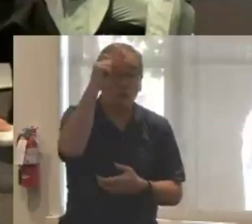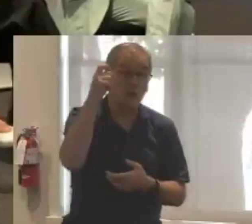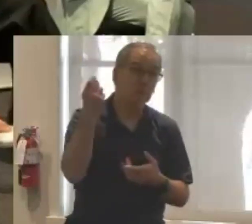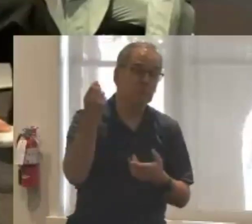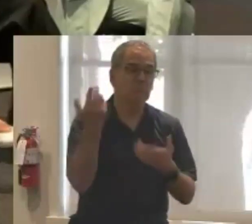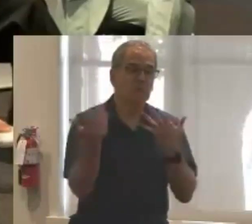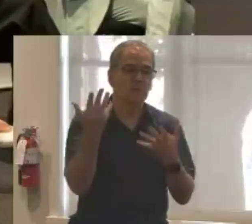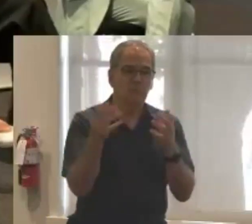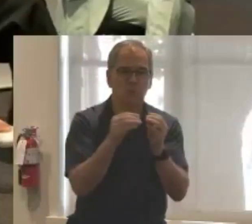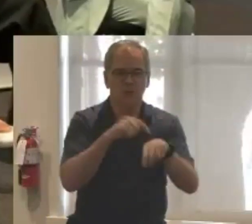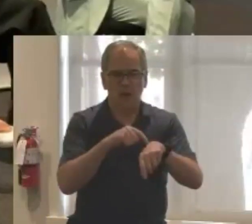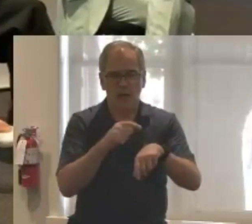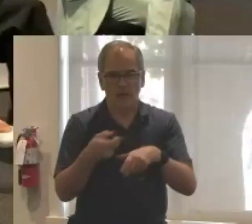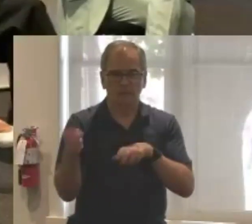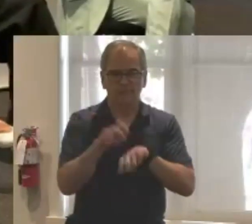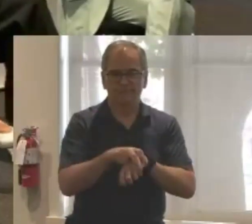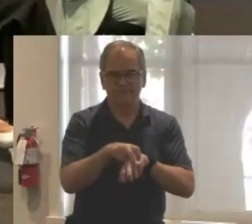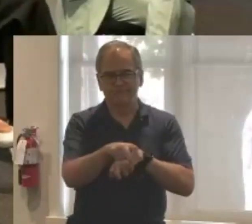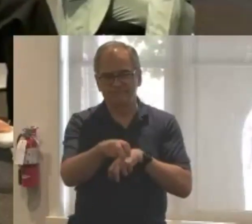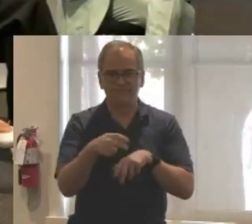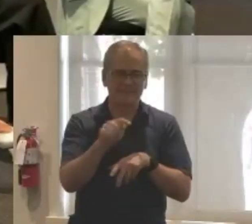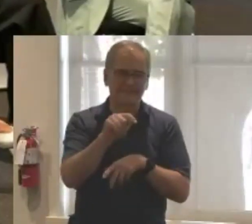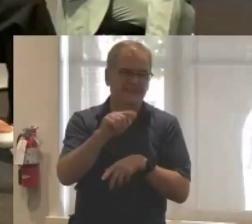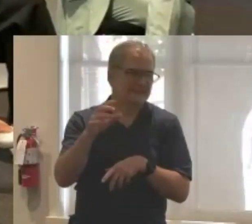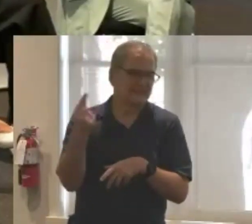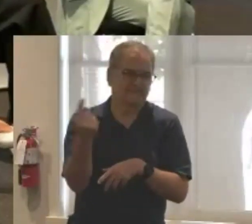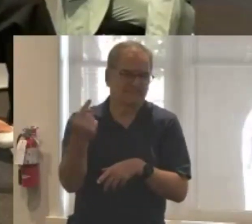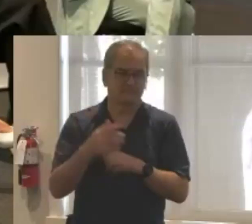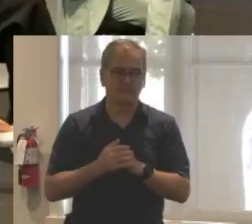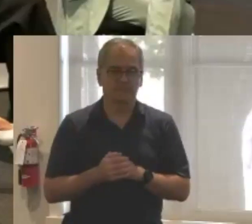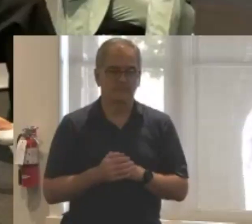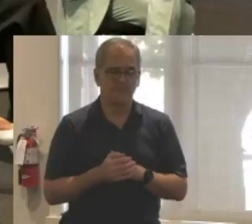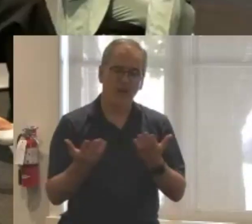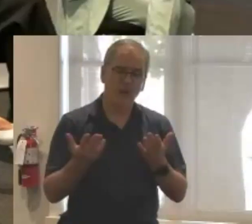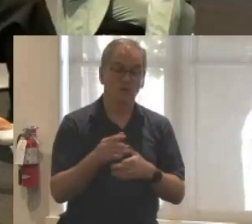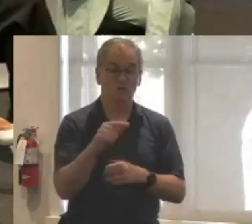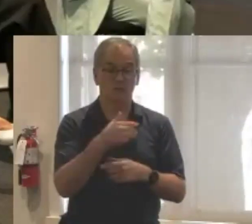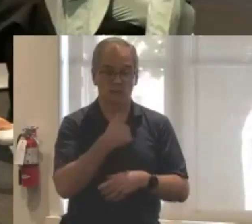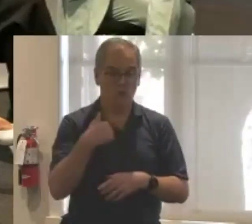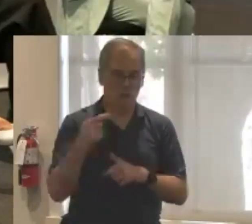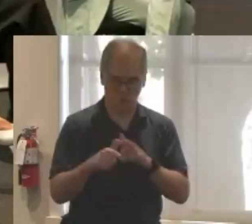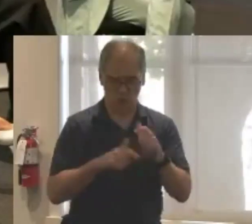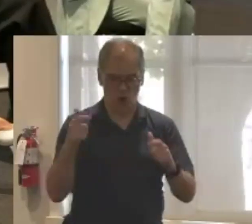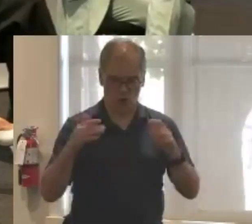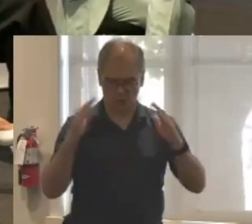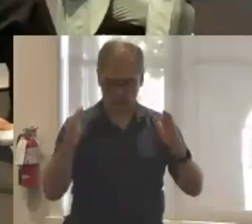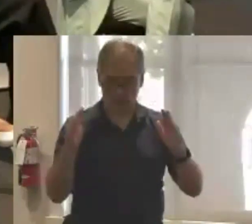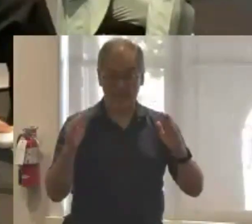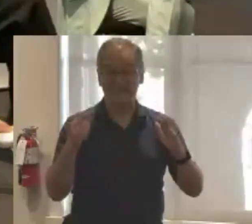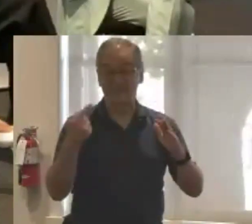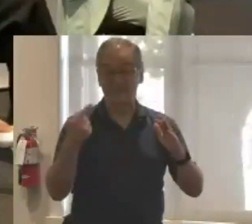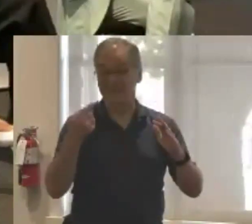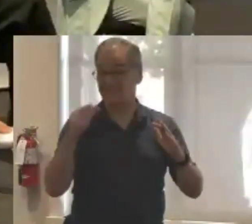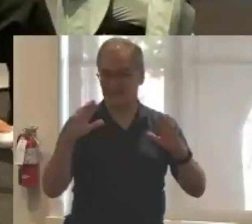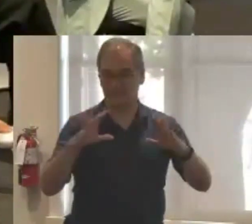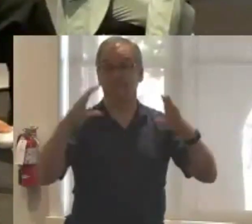little bit more time on the TTC. Geographical locations, so Toronto being a large city, GTA catchment area is so vast that